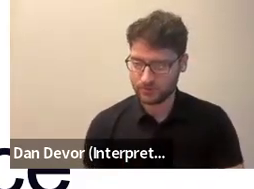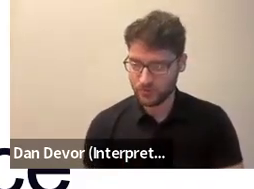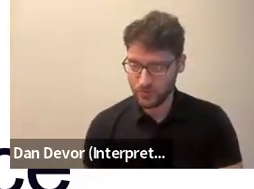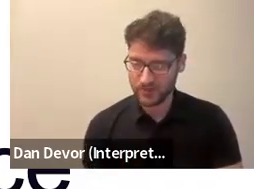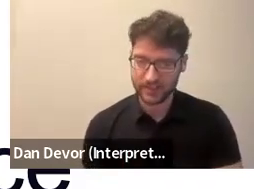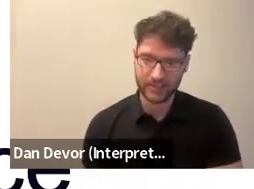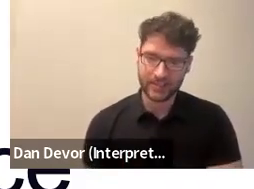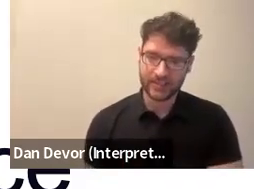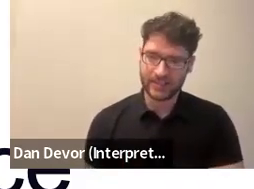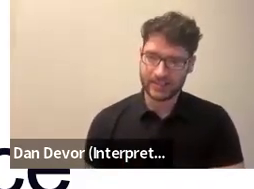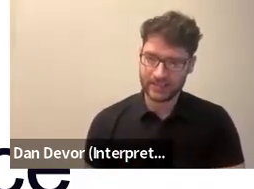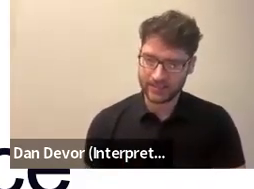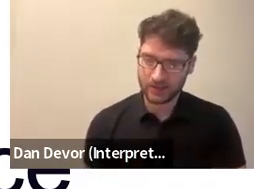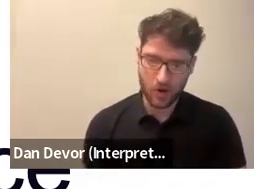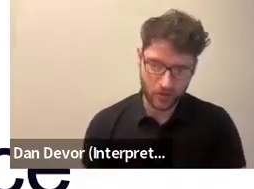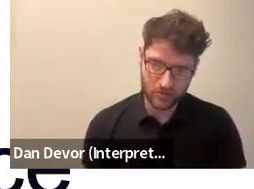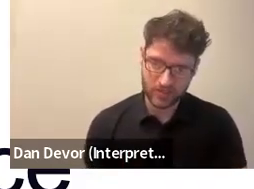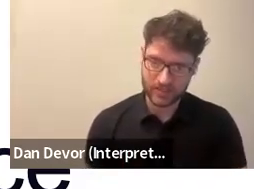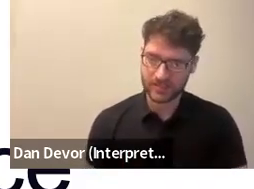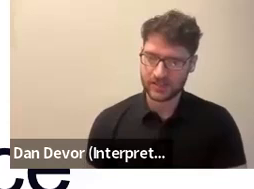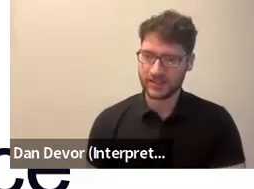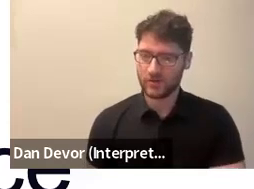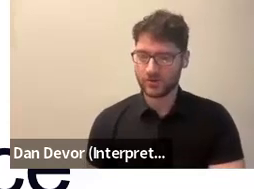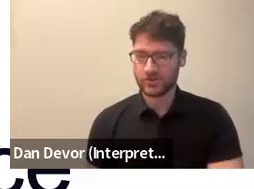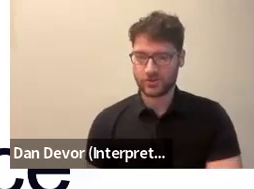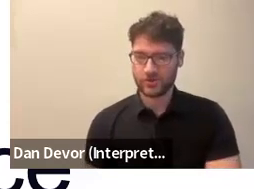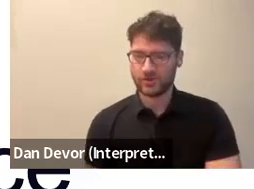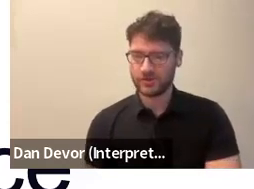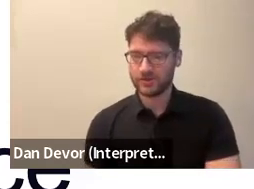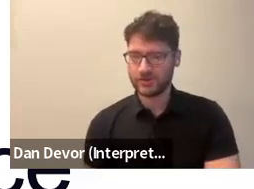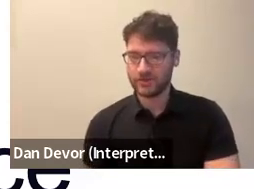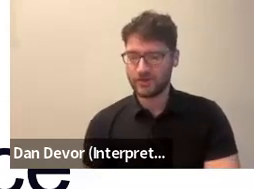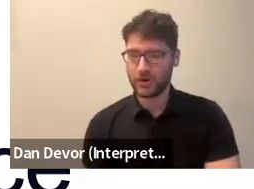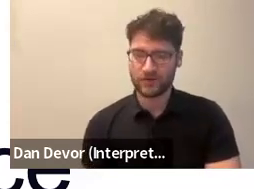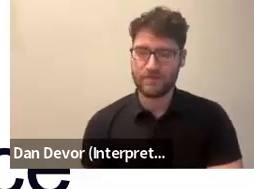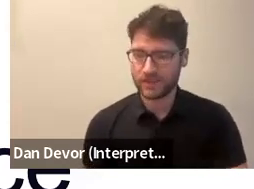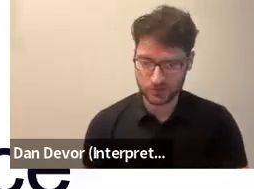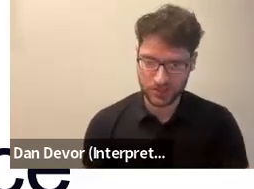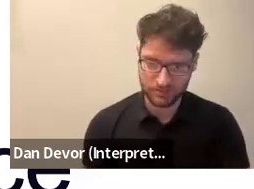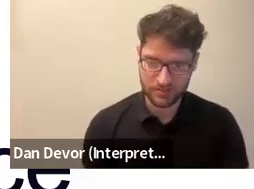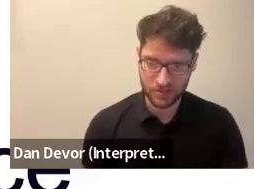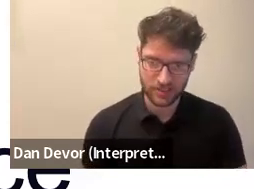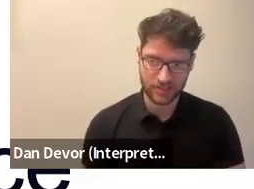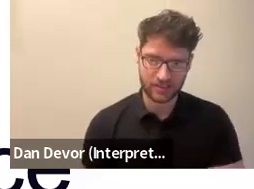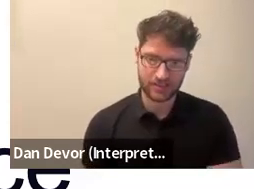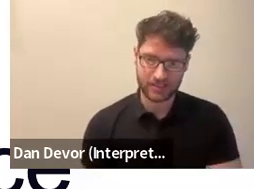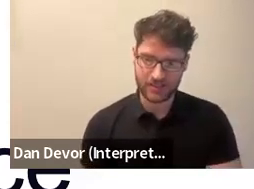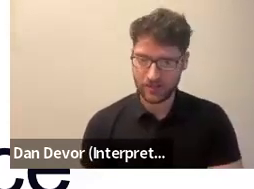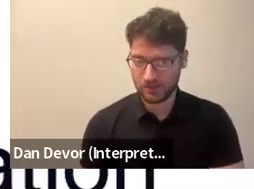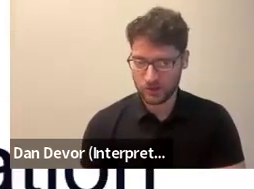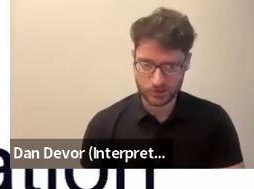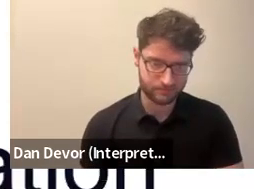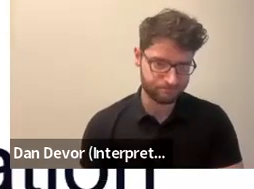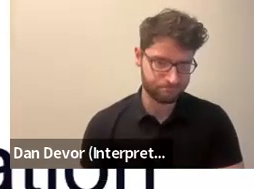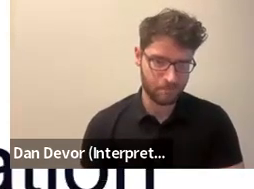removing their own communities in order to be part of the mainstream community